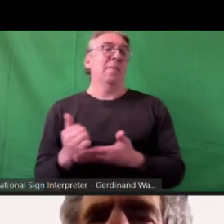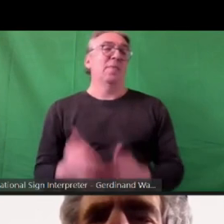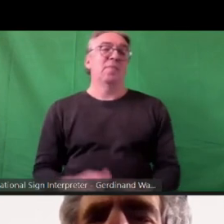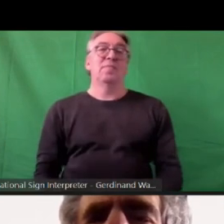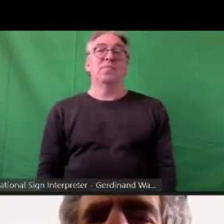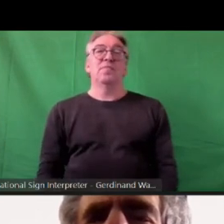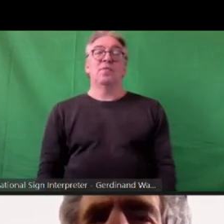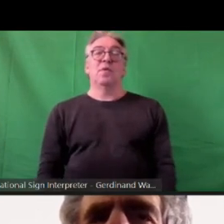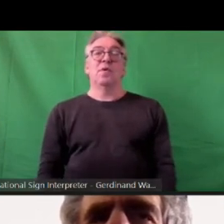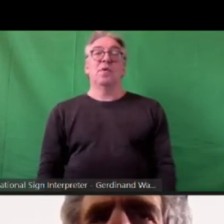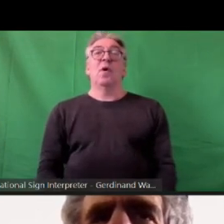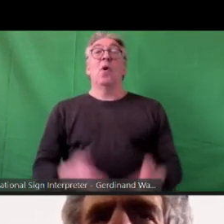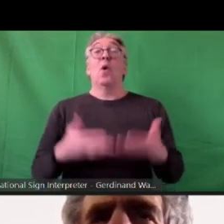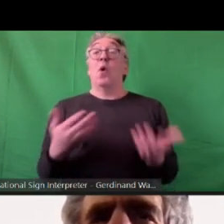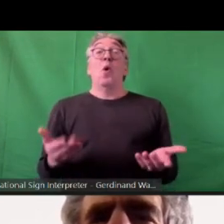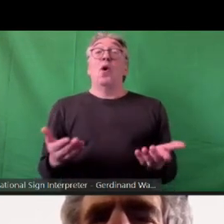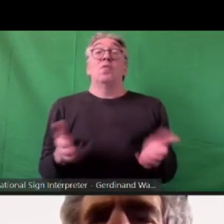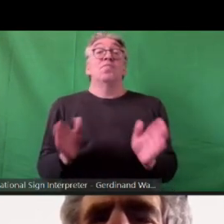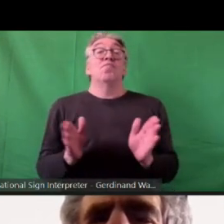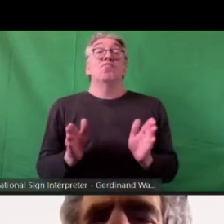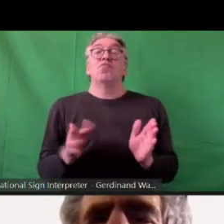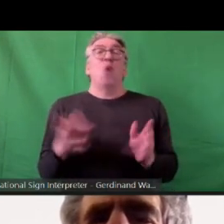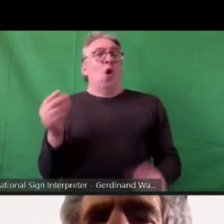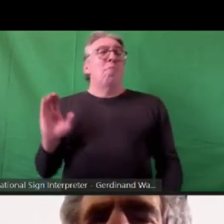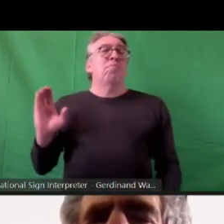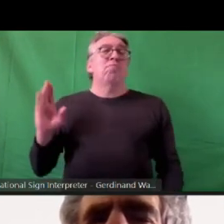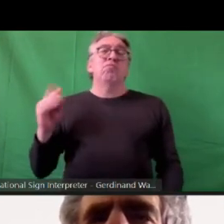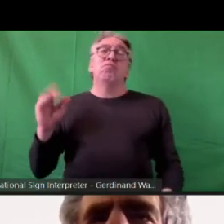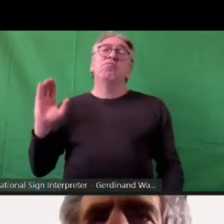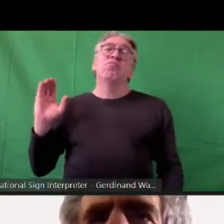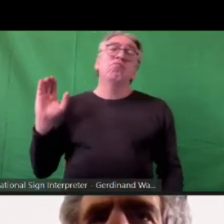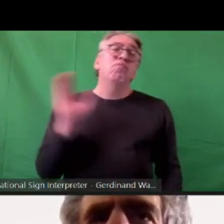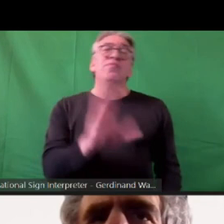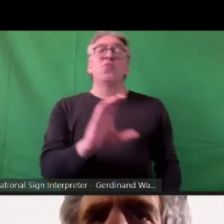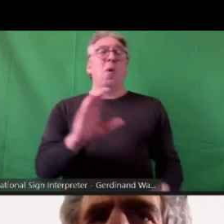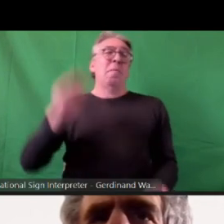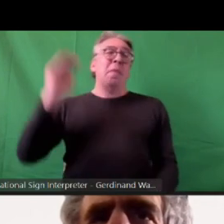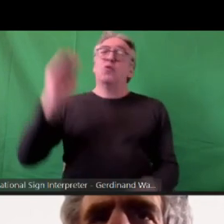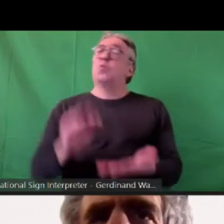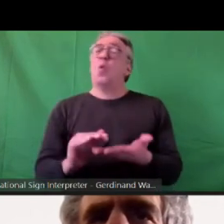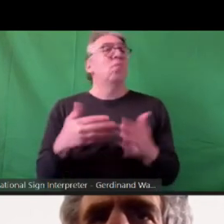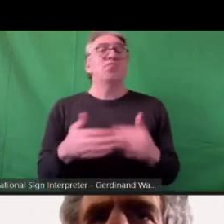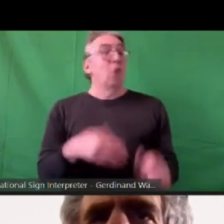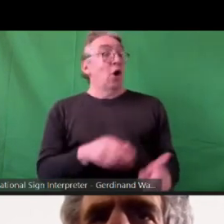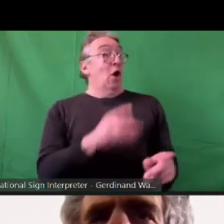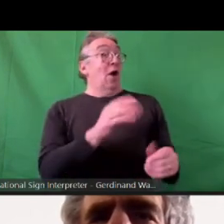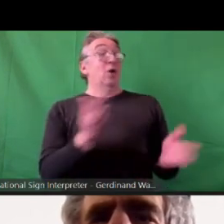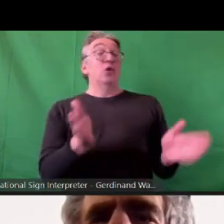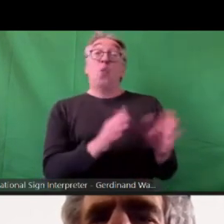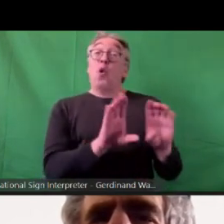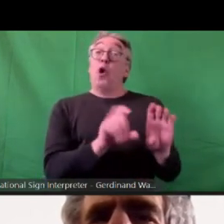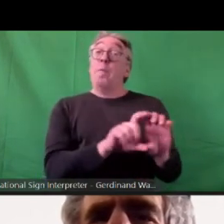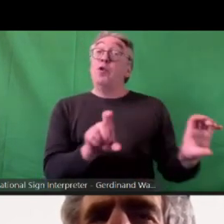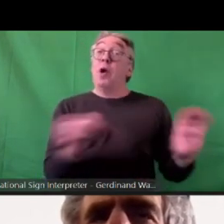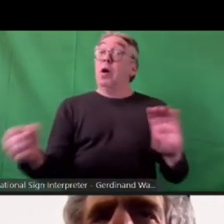a small, either whether they're grants or something to SMEs that engage persons with disabilities. And at the